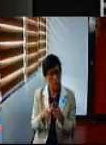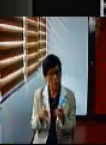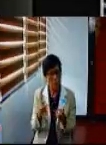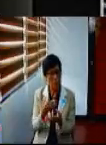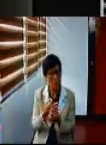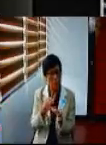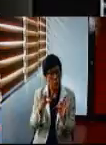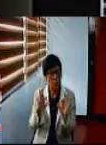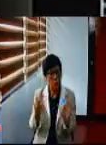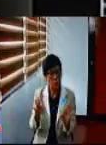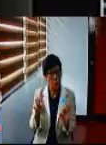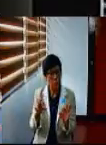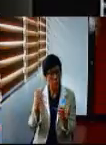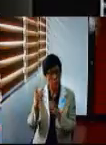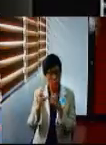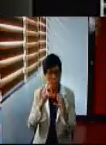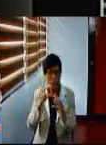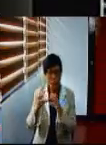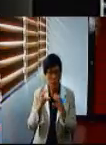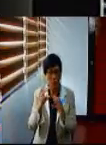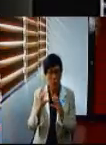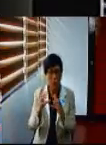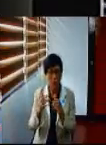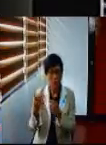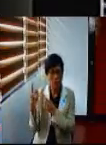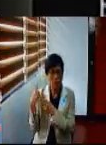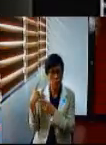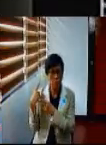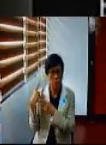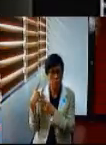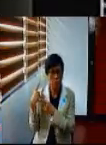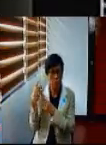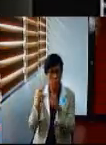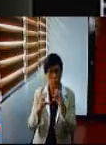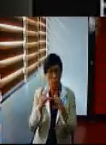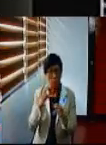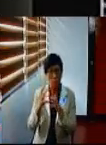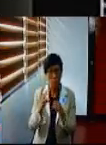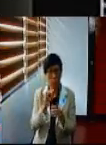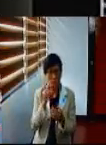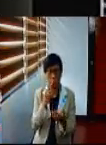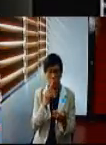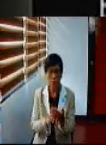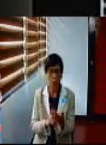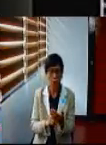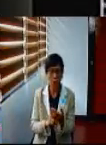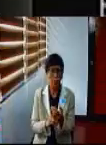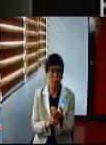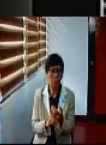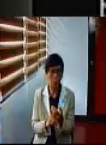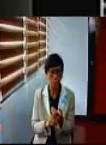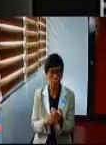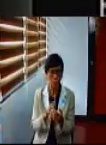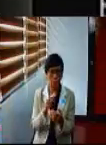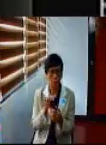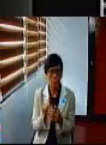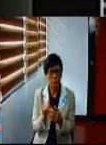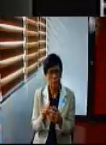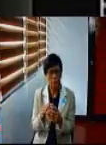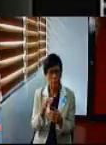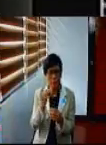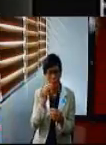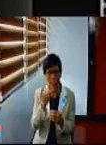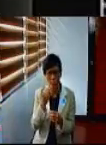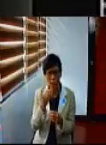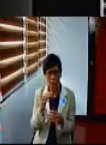enough to communicate how they do this. And communication via reports, via blogs, via annual